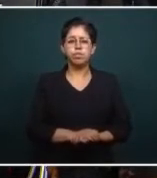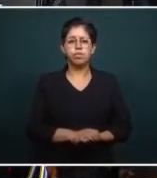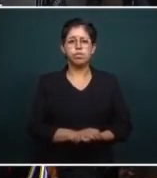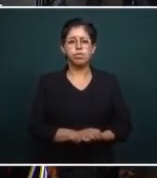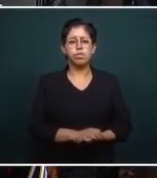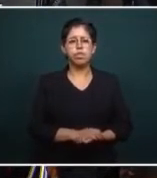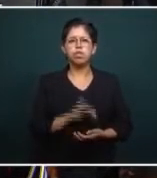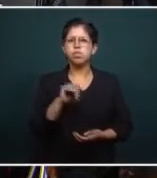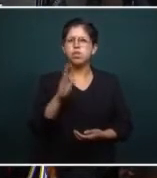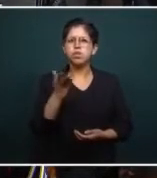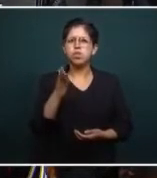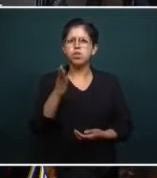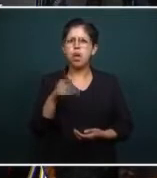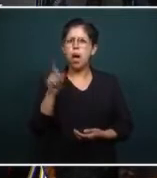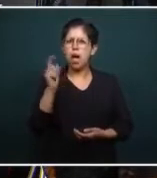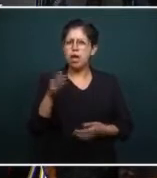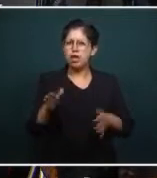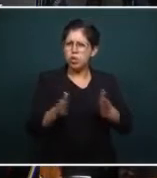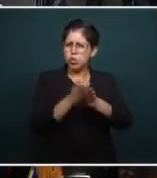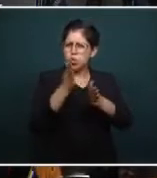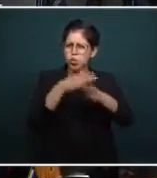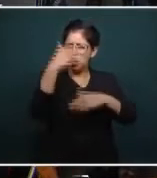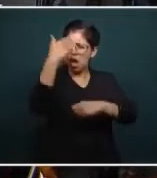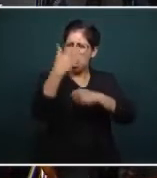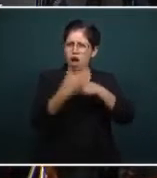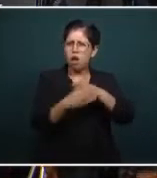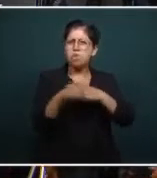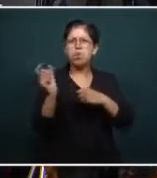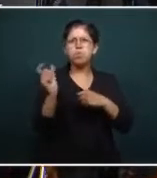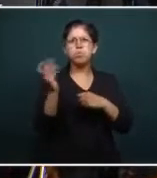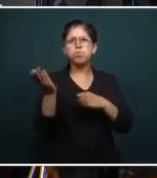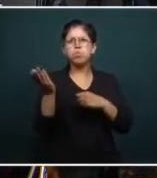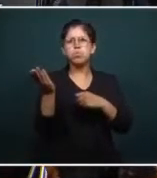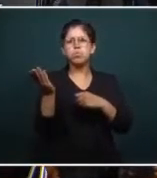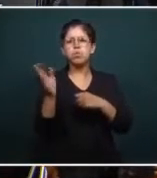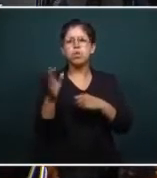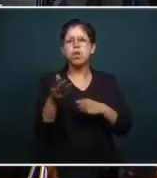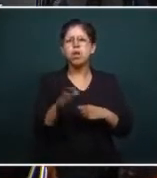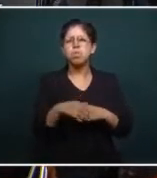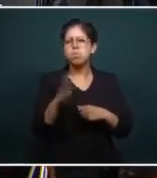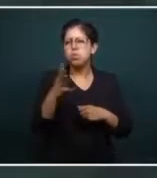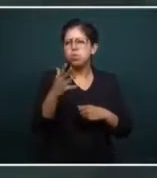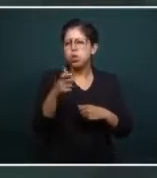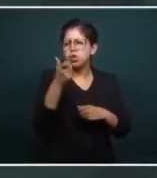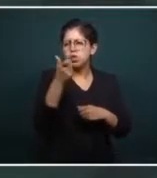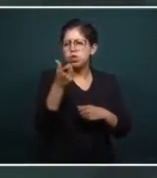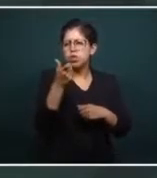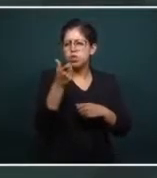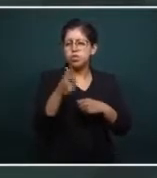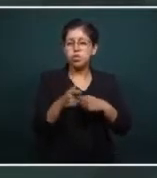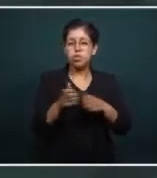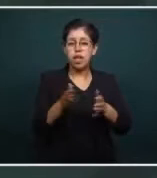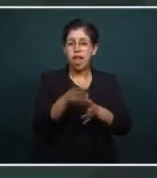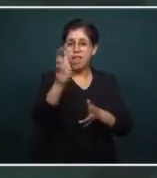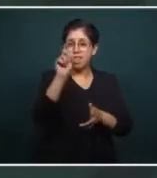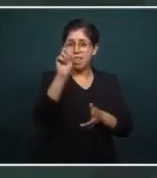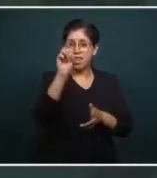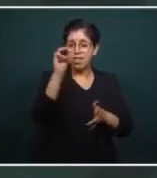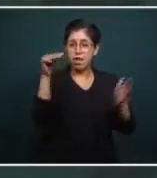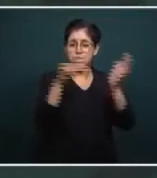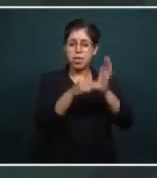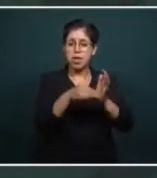proposed programada at, para que costara it was supposed to cost 30,000 millones